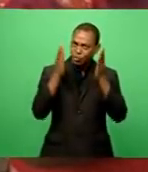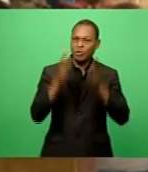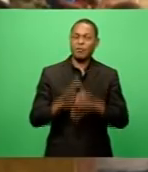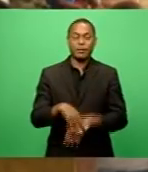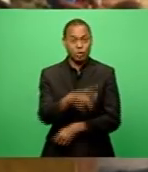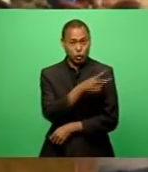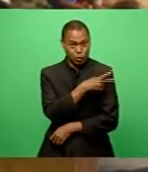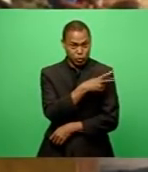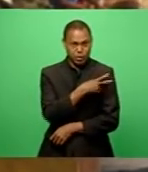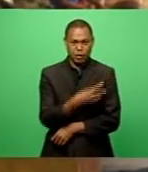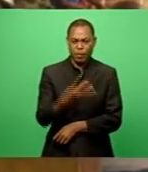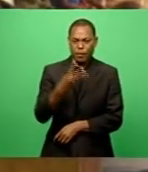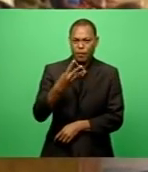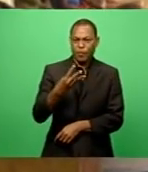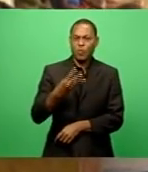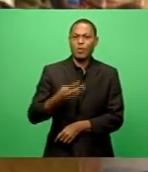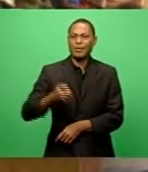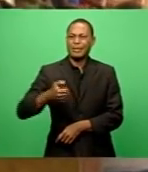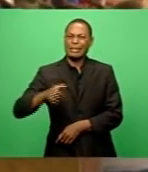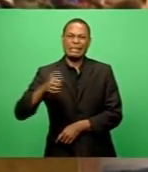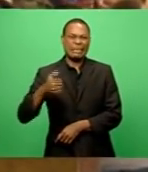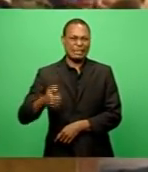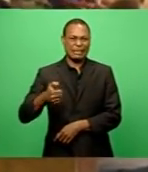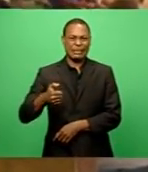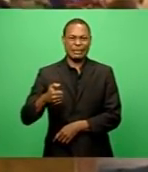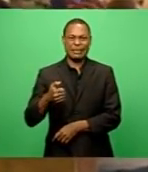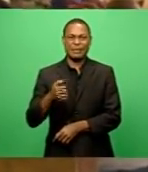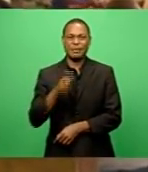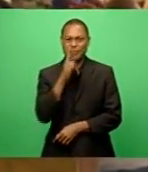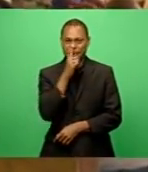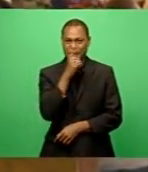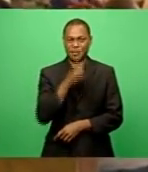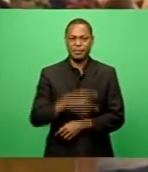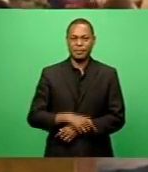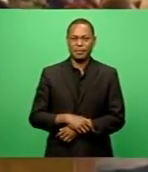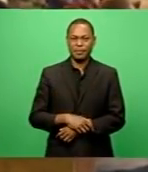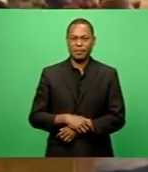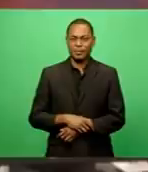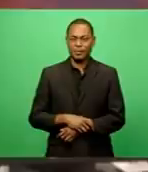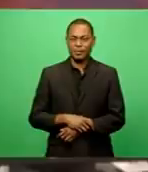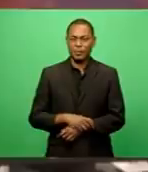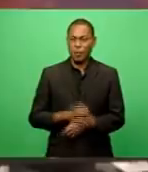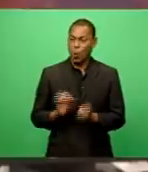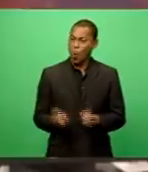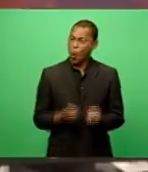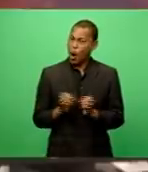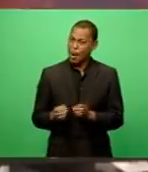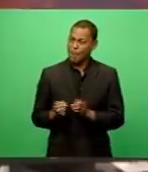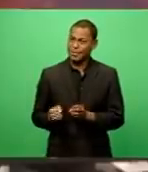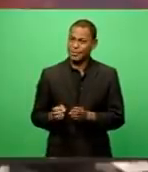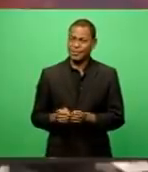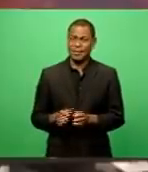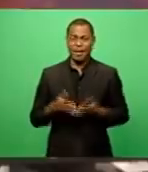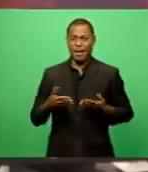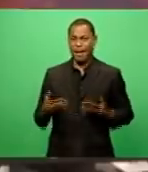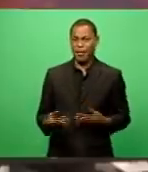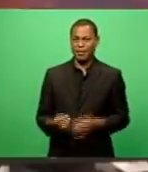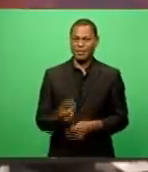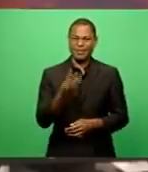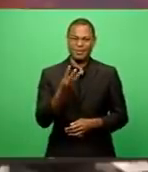to 466 evacuees. We have organized our shifts, 3 shifts, 8-hour